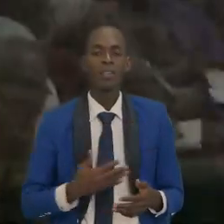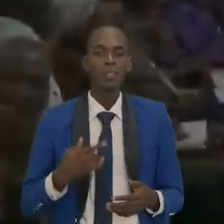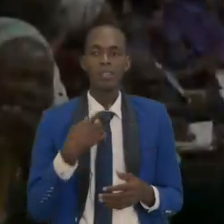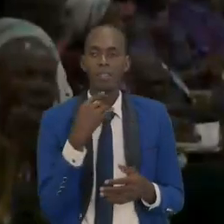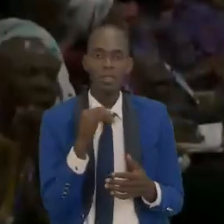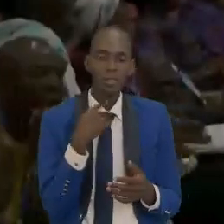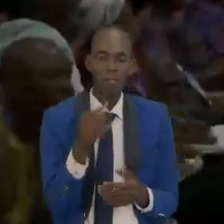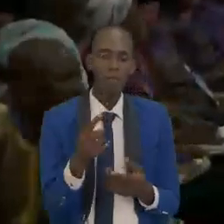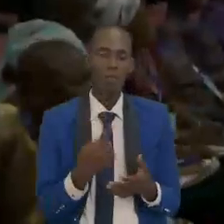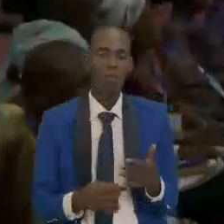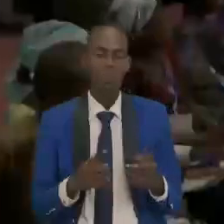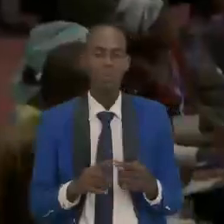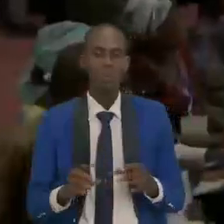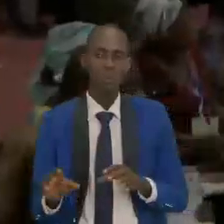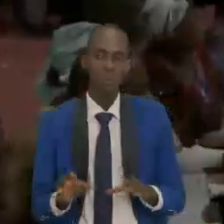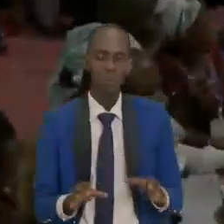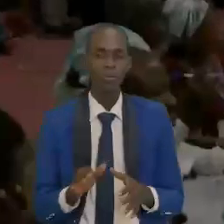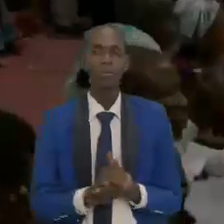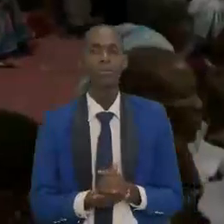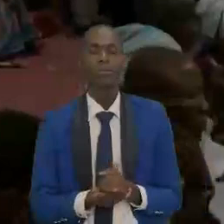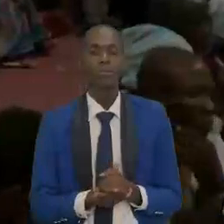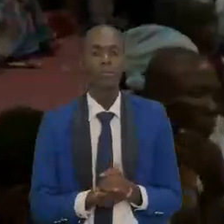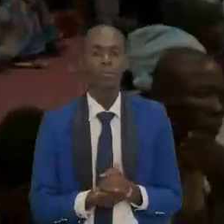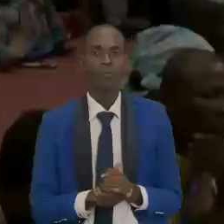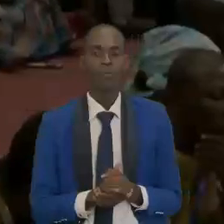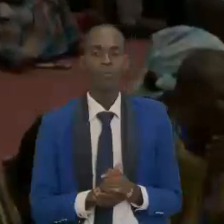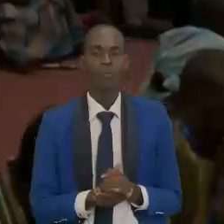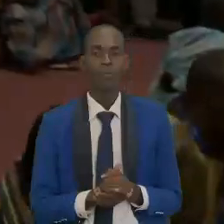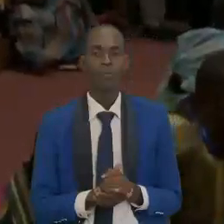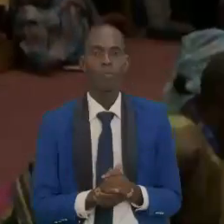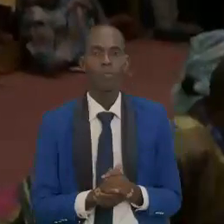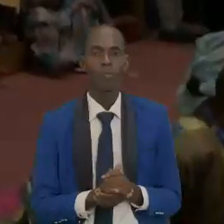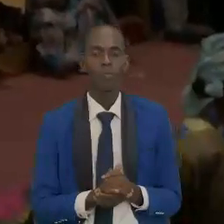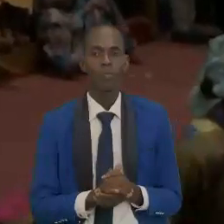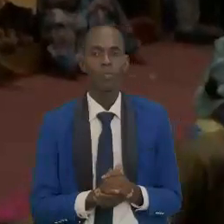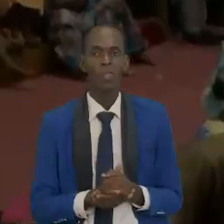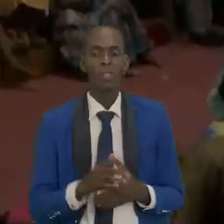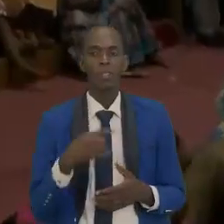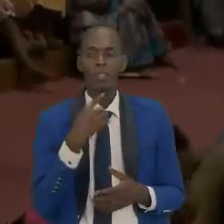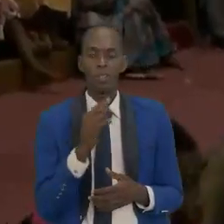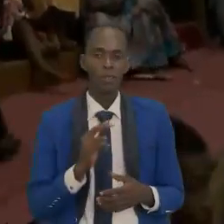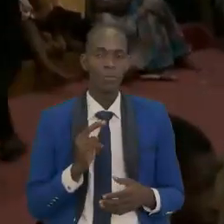do God always tells us what we can do